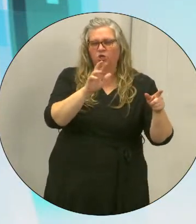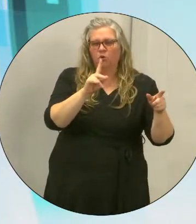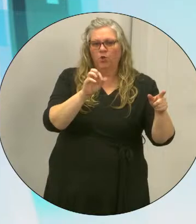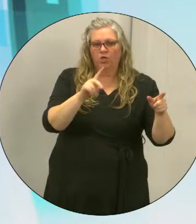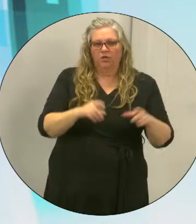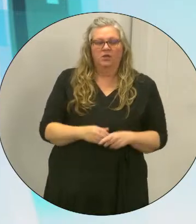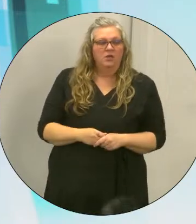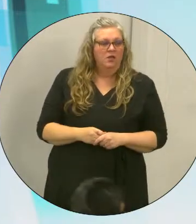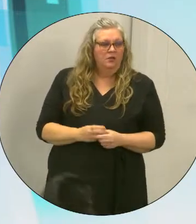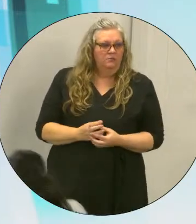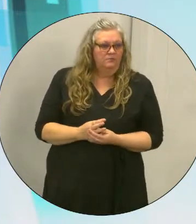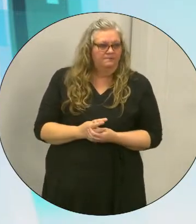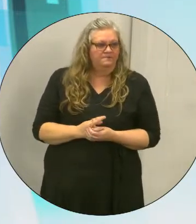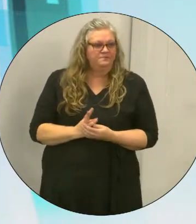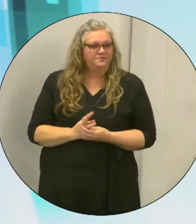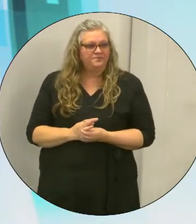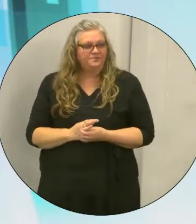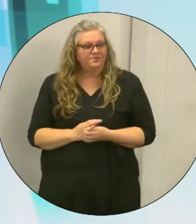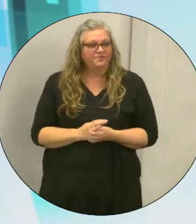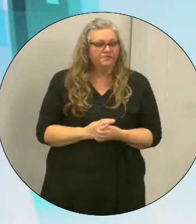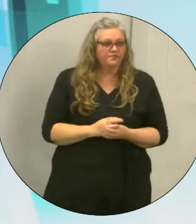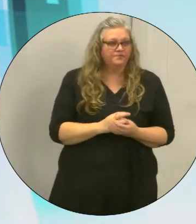the other side. Thank you.